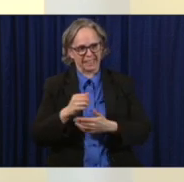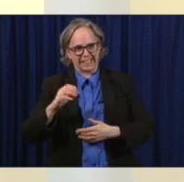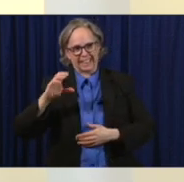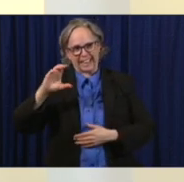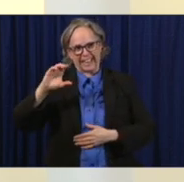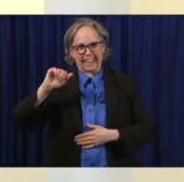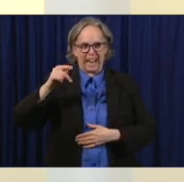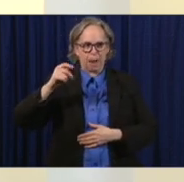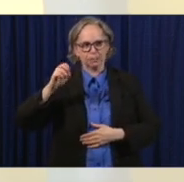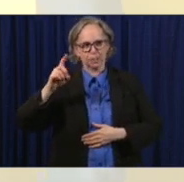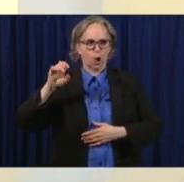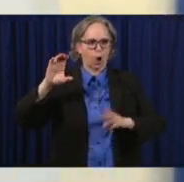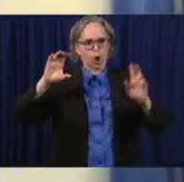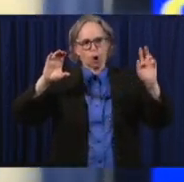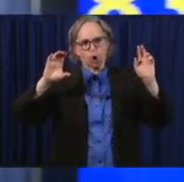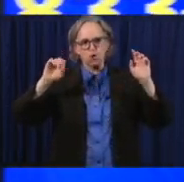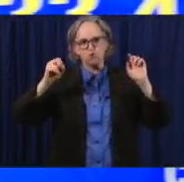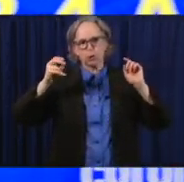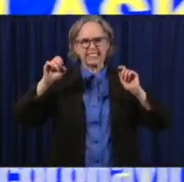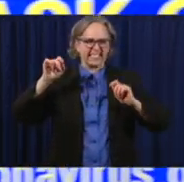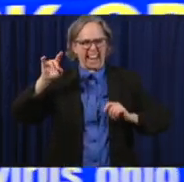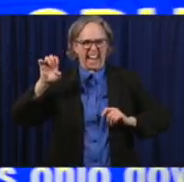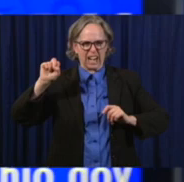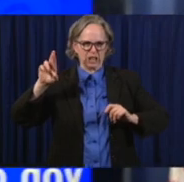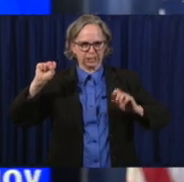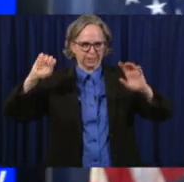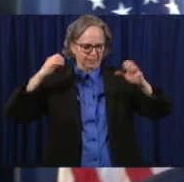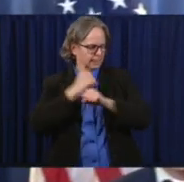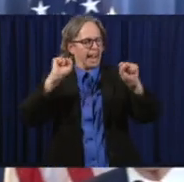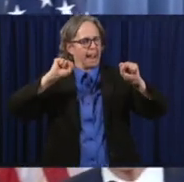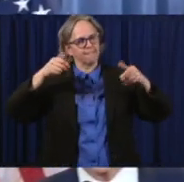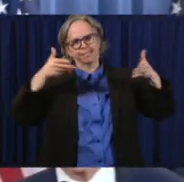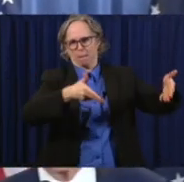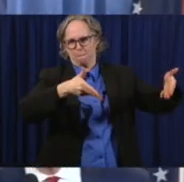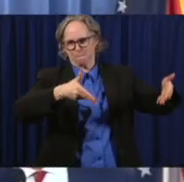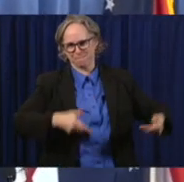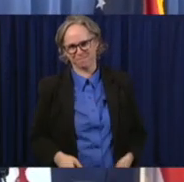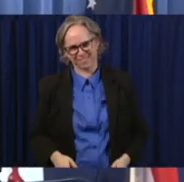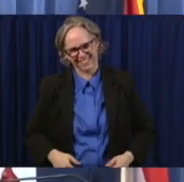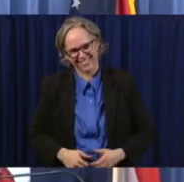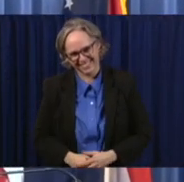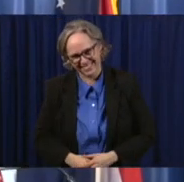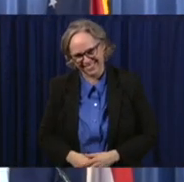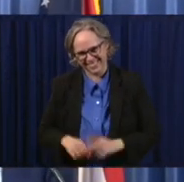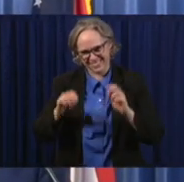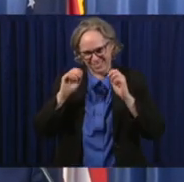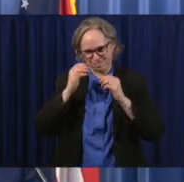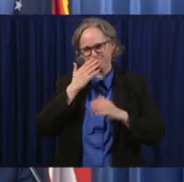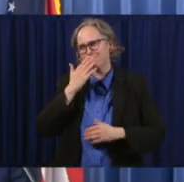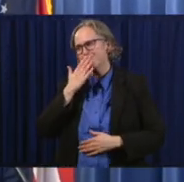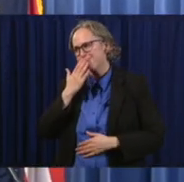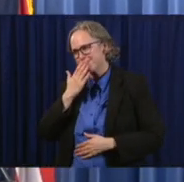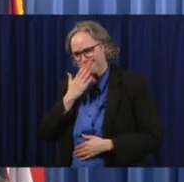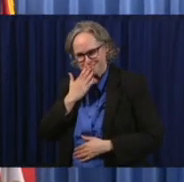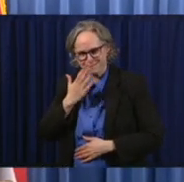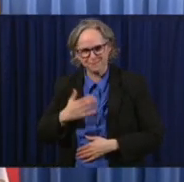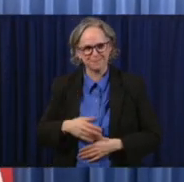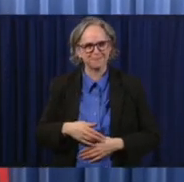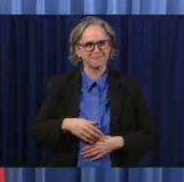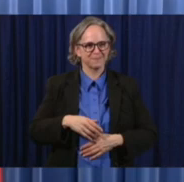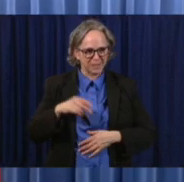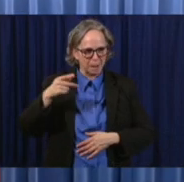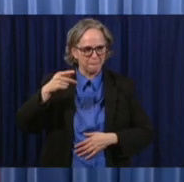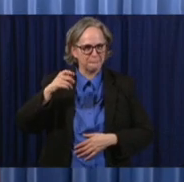open for all of us. Thank you, Governor. Dr. Acton, good quote from Peggy Noonan,